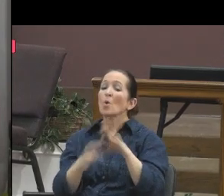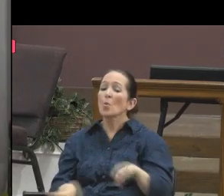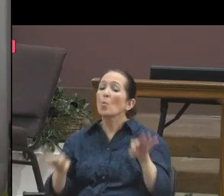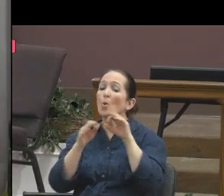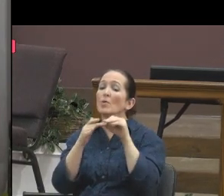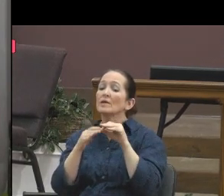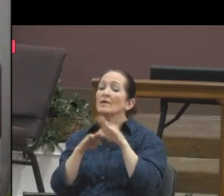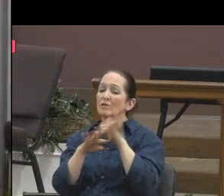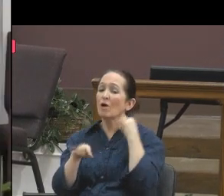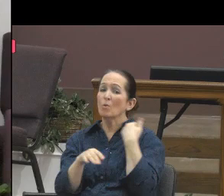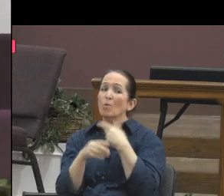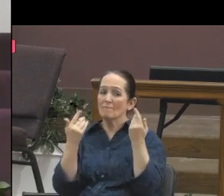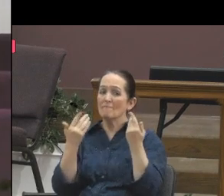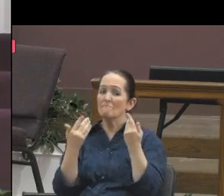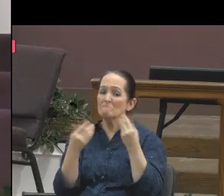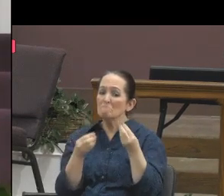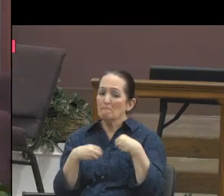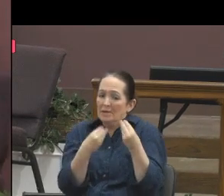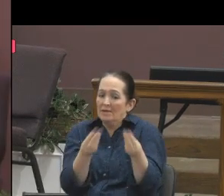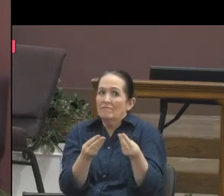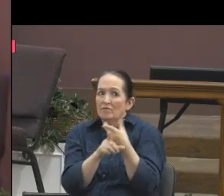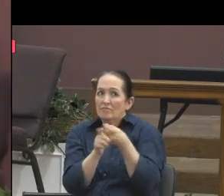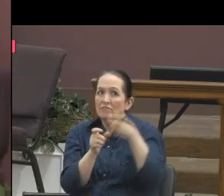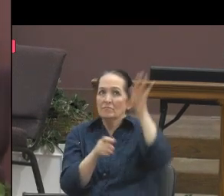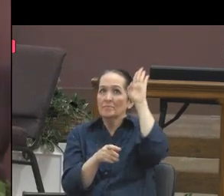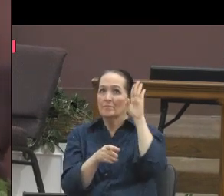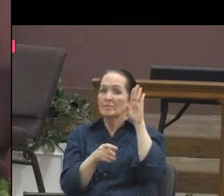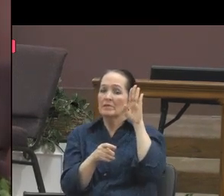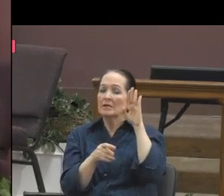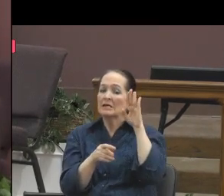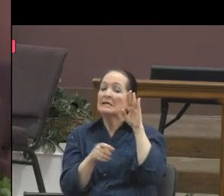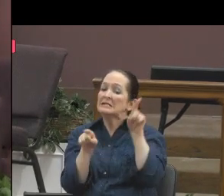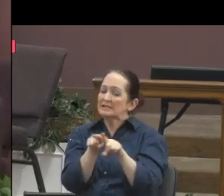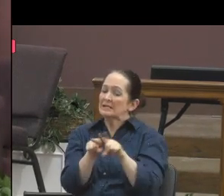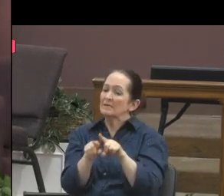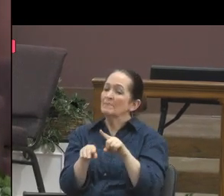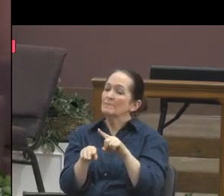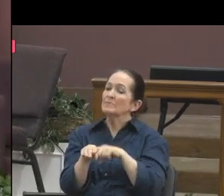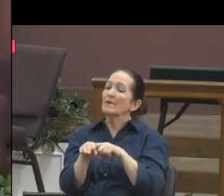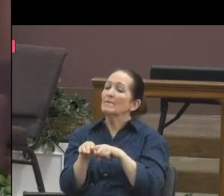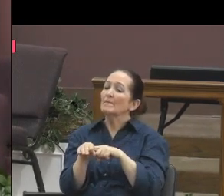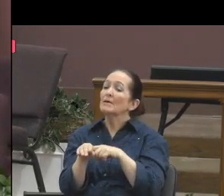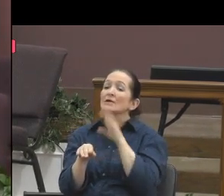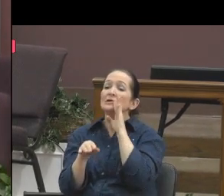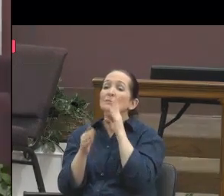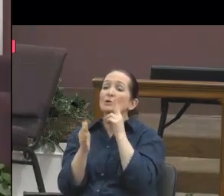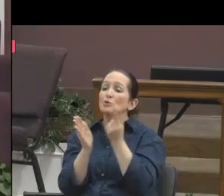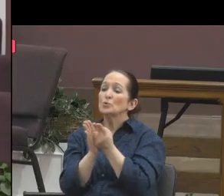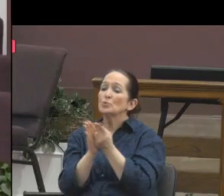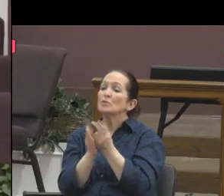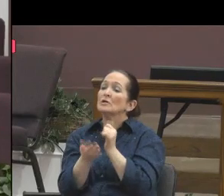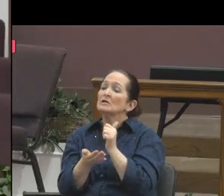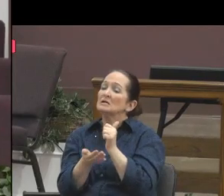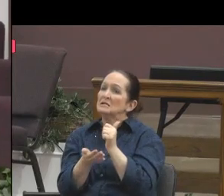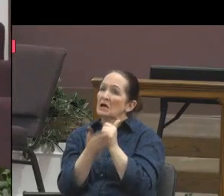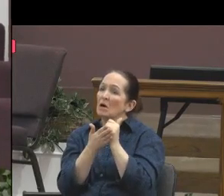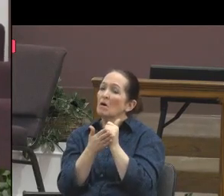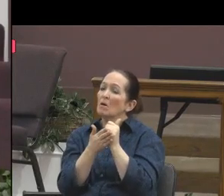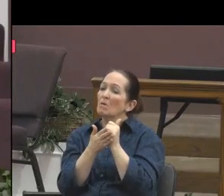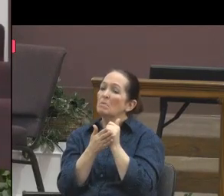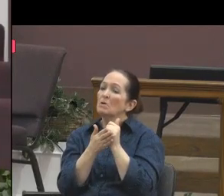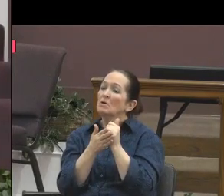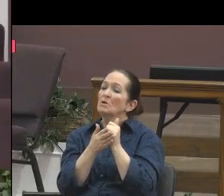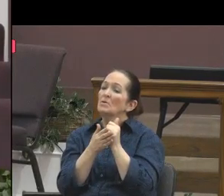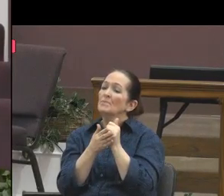given, and at the same time speaking truth to bring about unity.